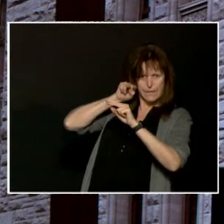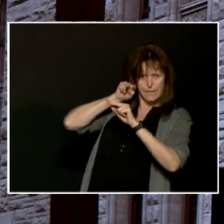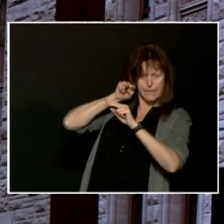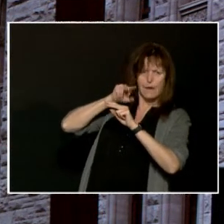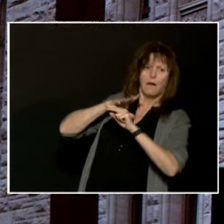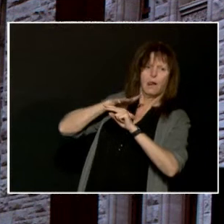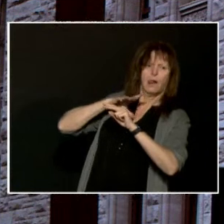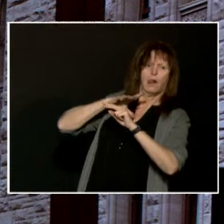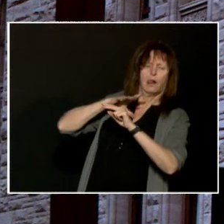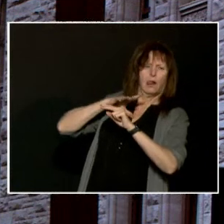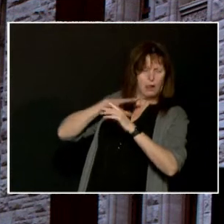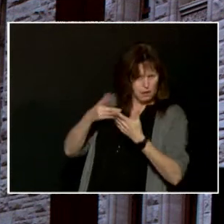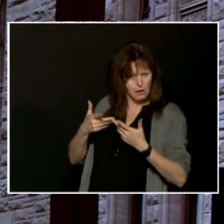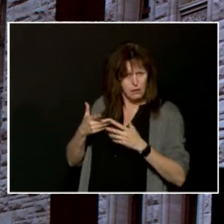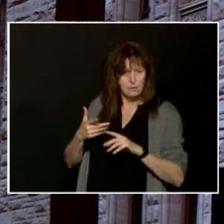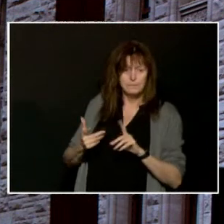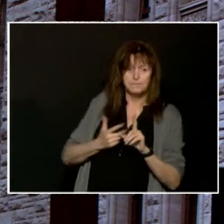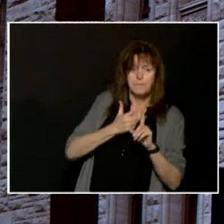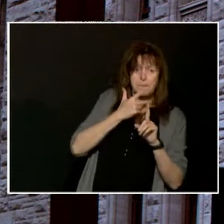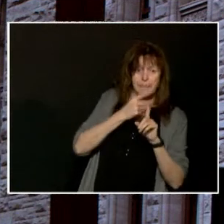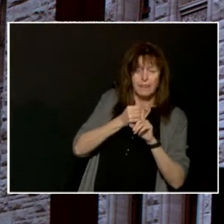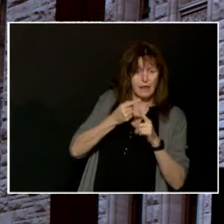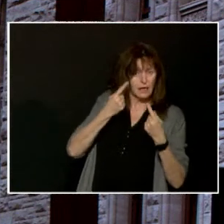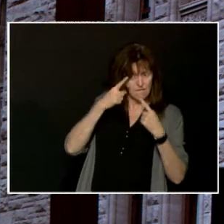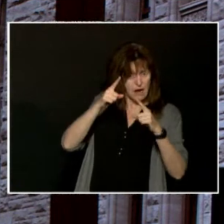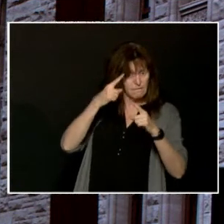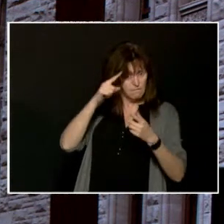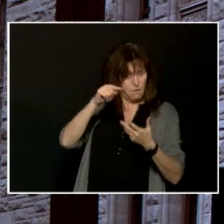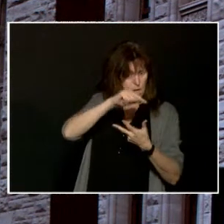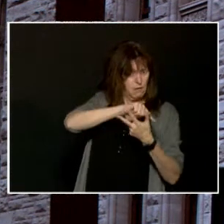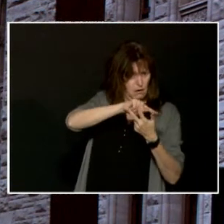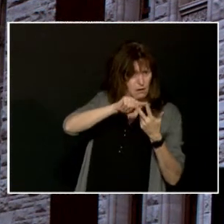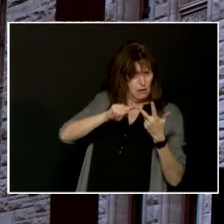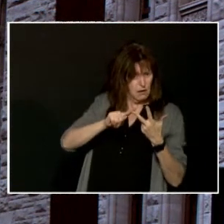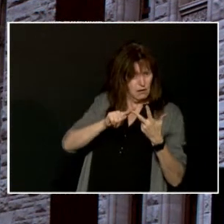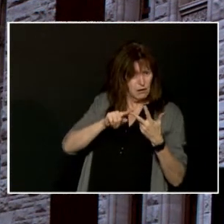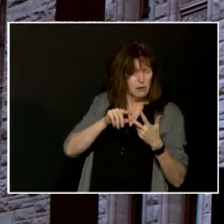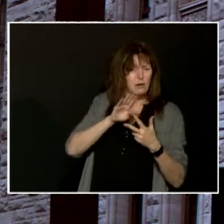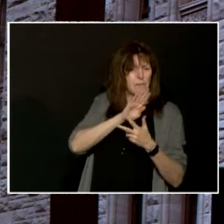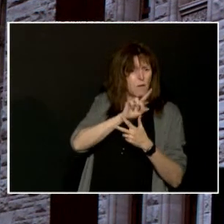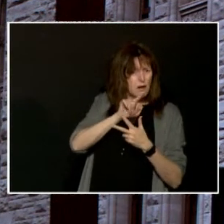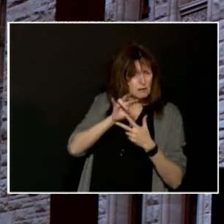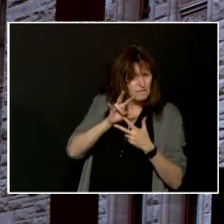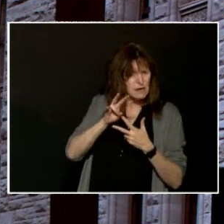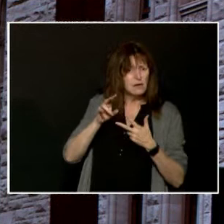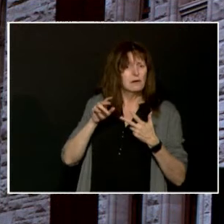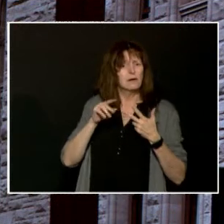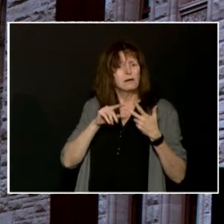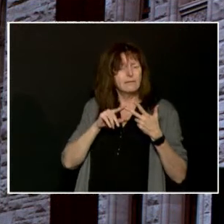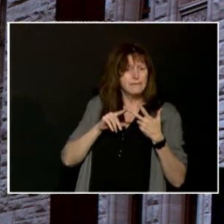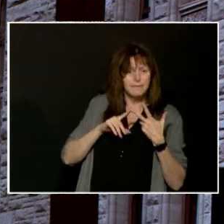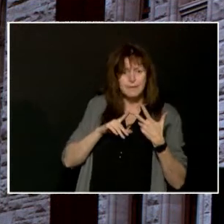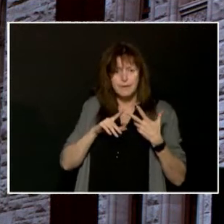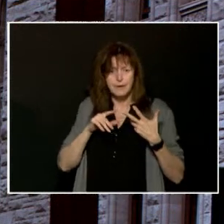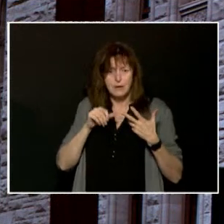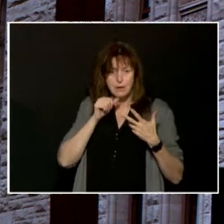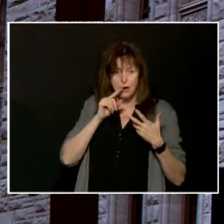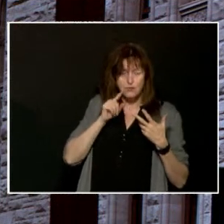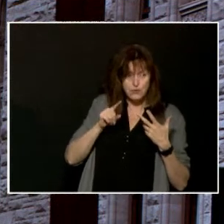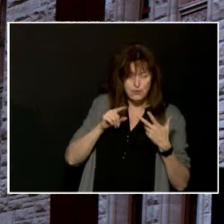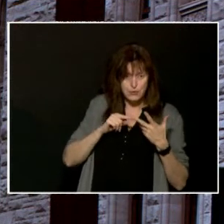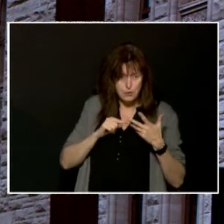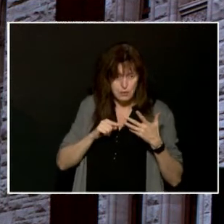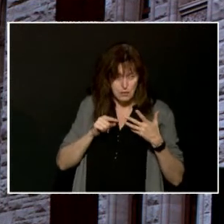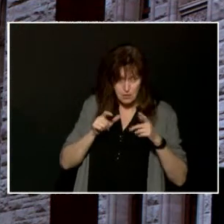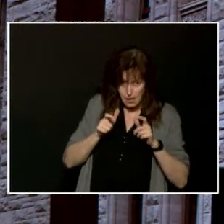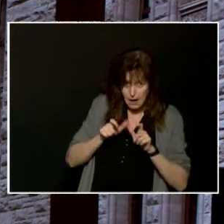be effective against the ones we're seeing. We're trying to understand the 617 and asking our global community, working with them to understand that best, to make